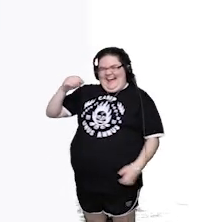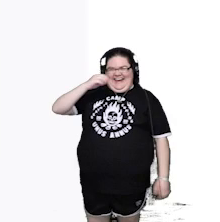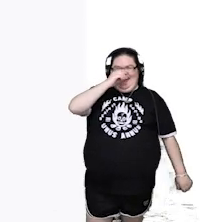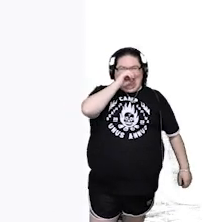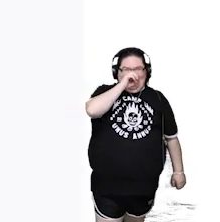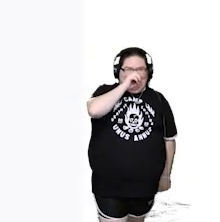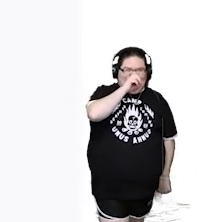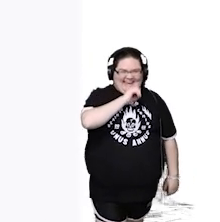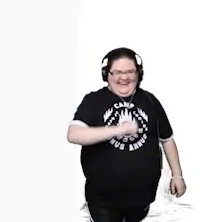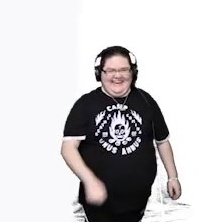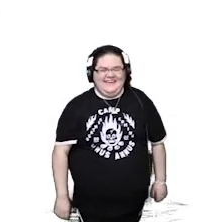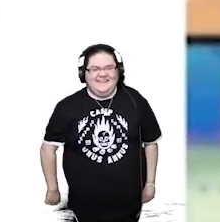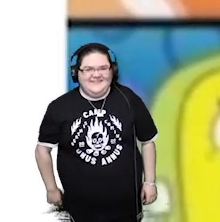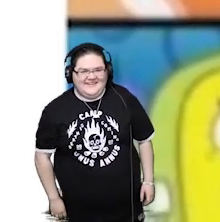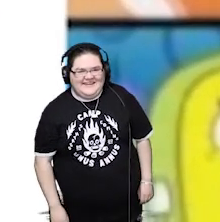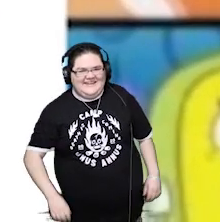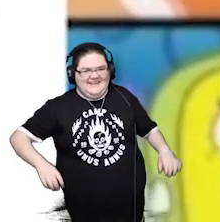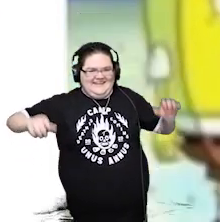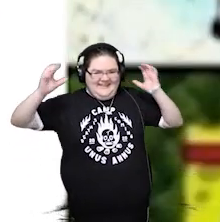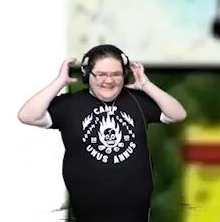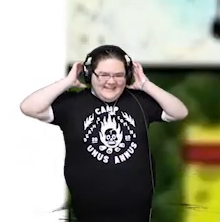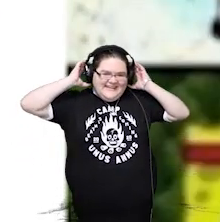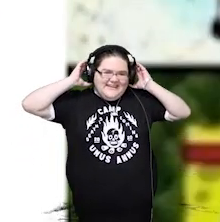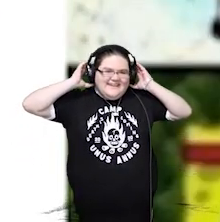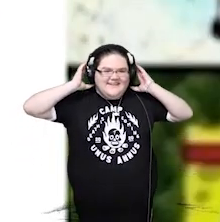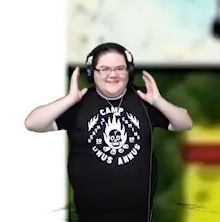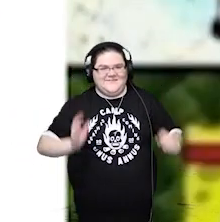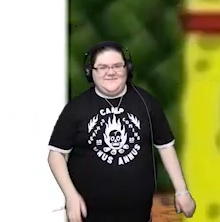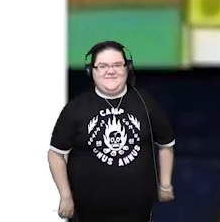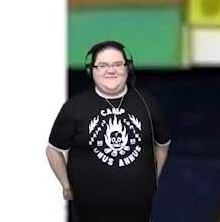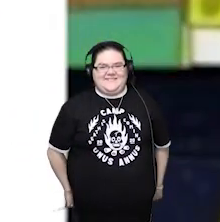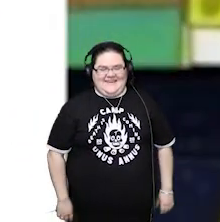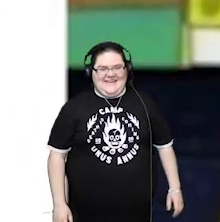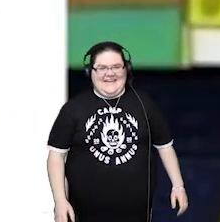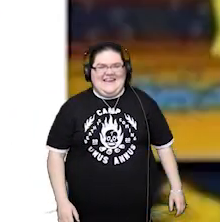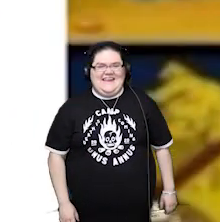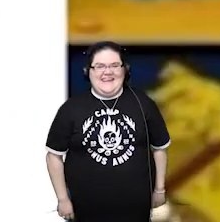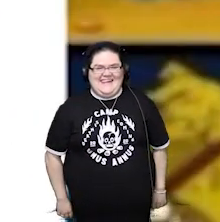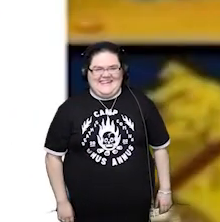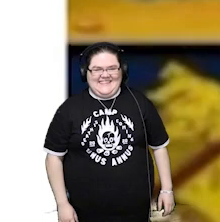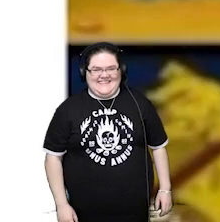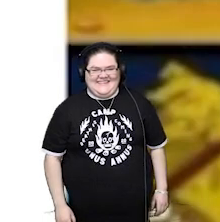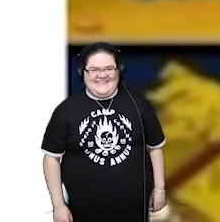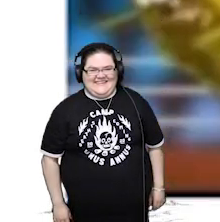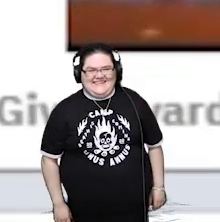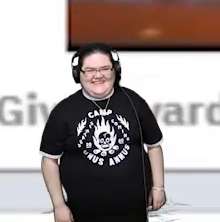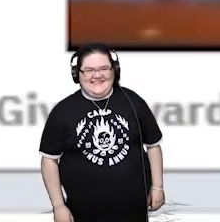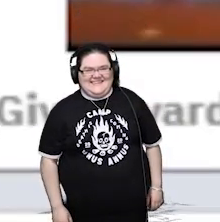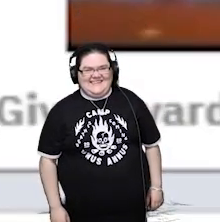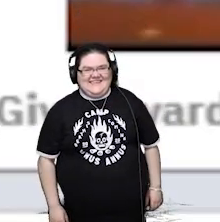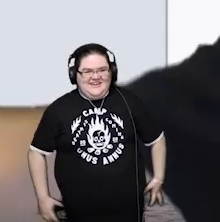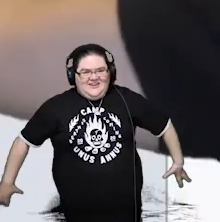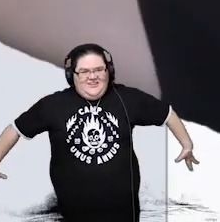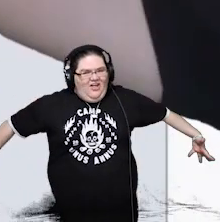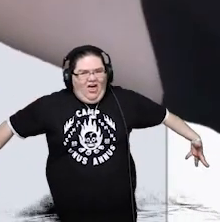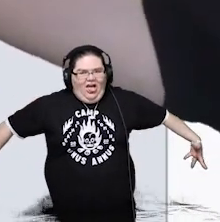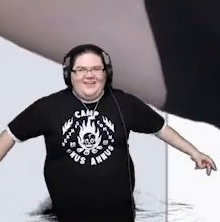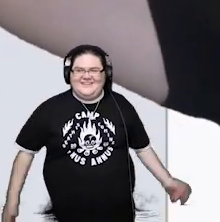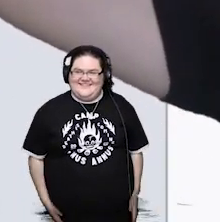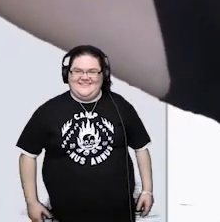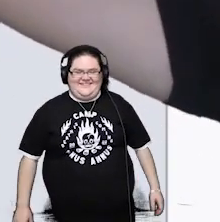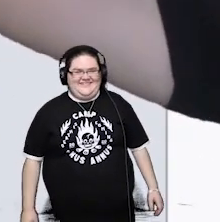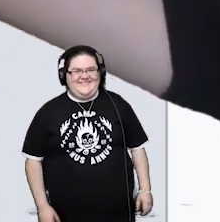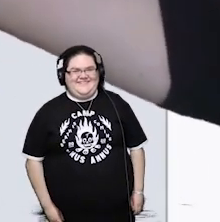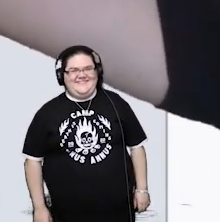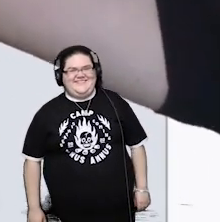I already know people are getting offended. JJ and Harry in games. Toby in games. Ethan in games. Simon and Josh in games. Vic in games. I'm